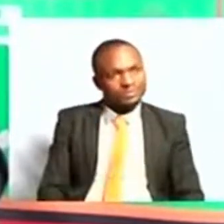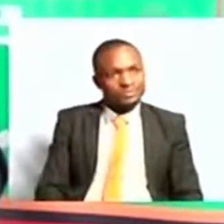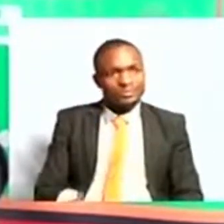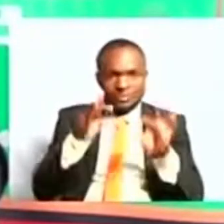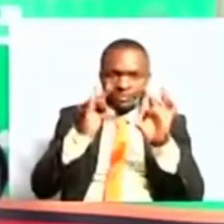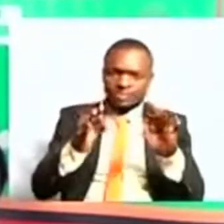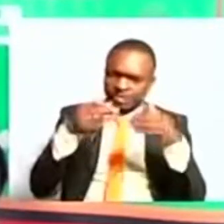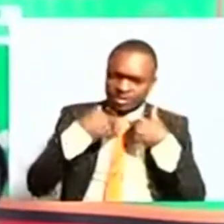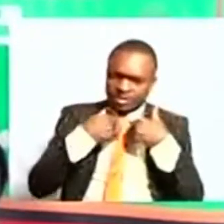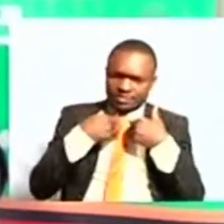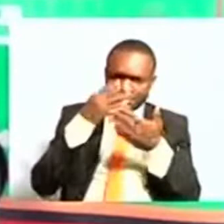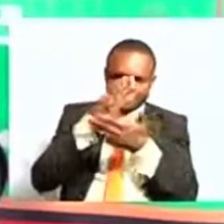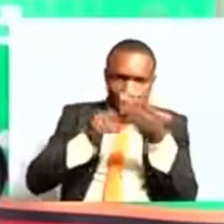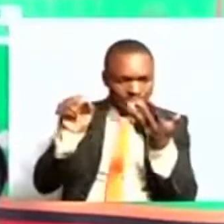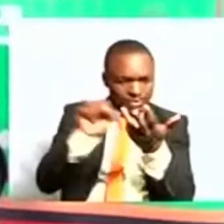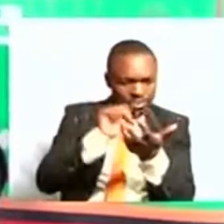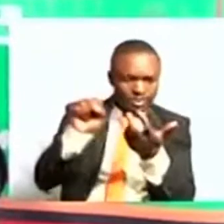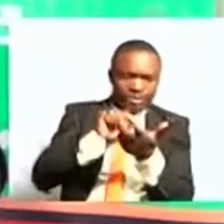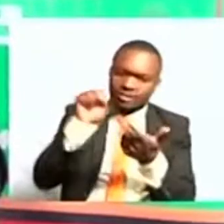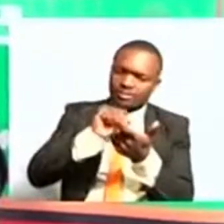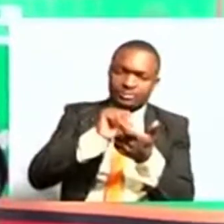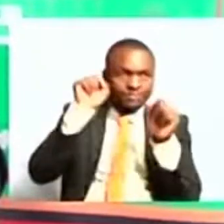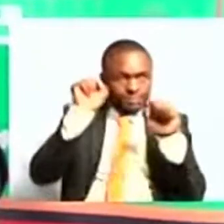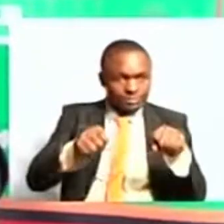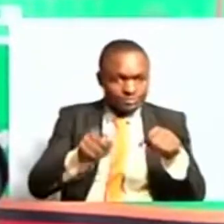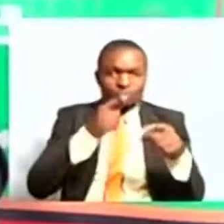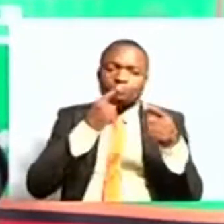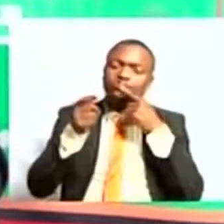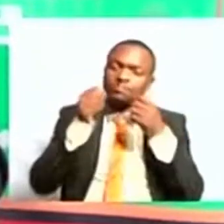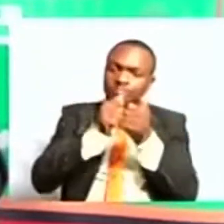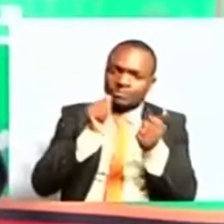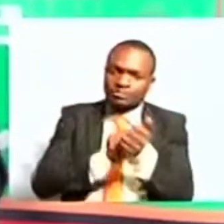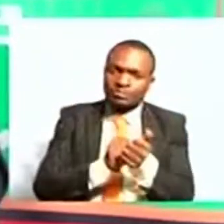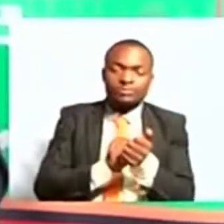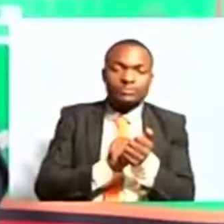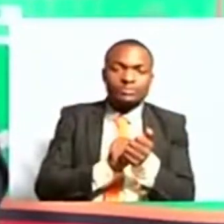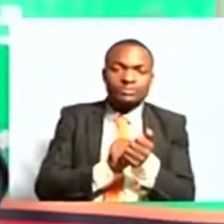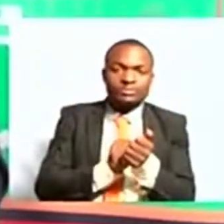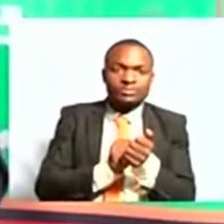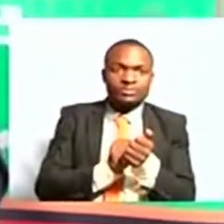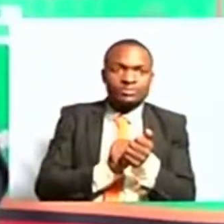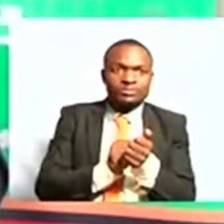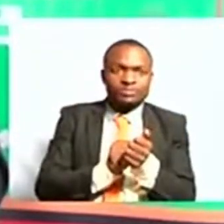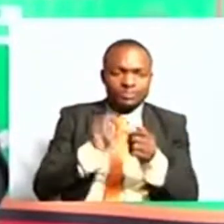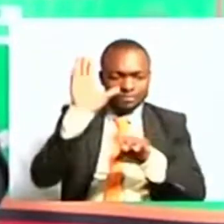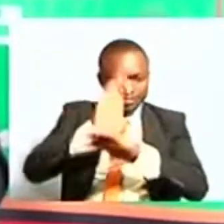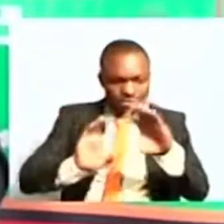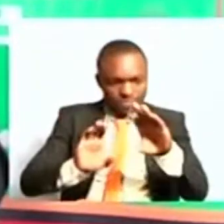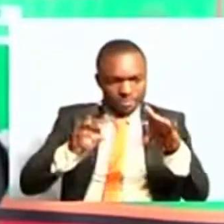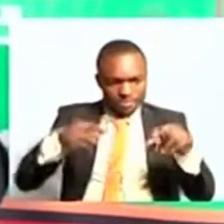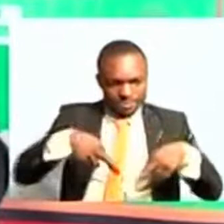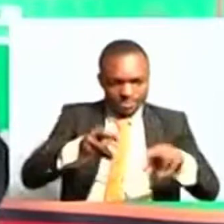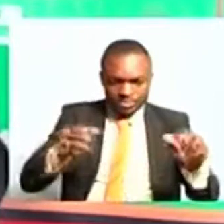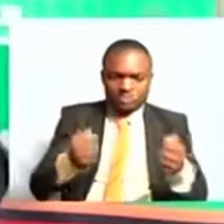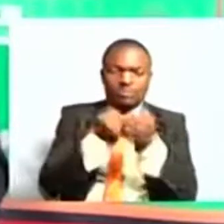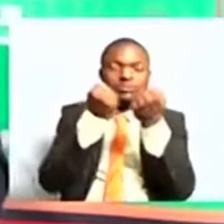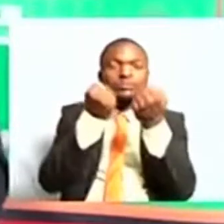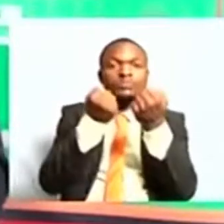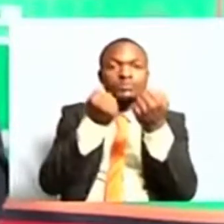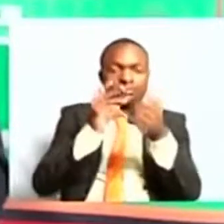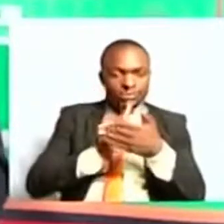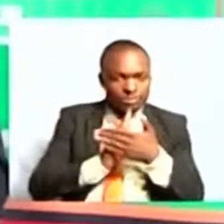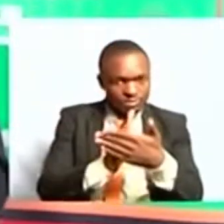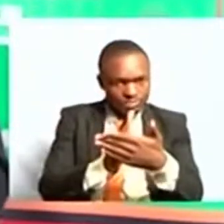if you have any statistics that you can talk about, and the common causes of road traffic accidents that even